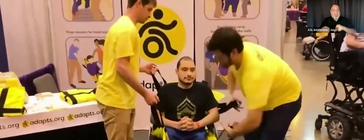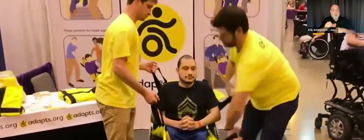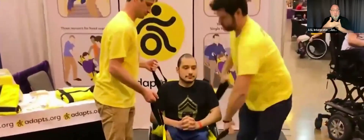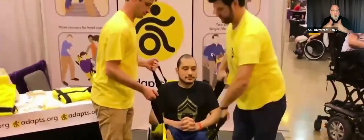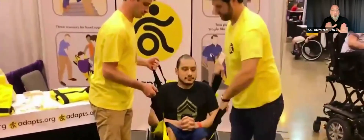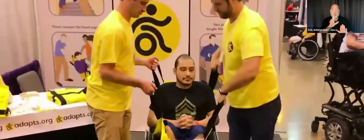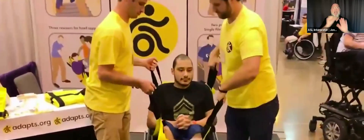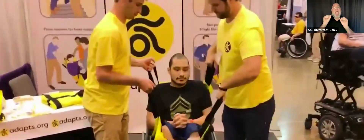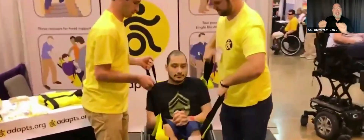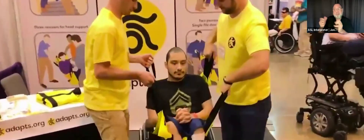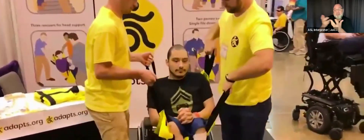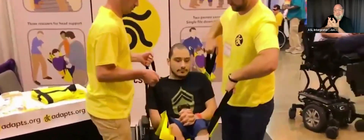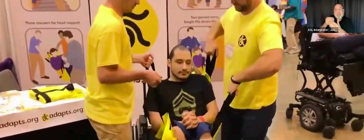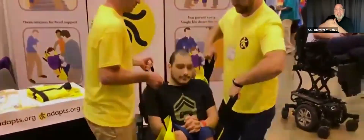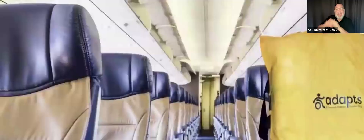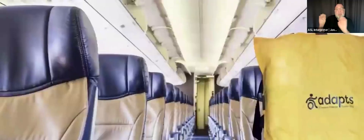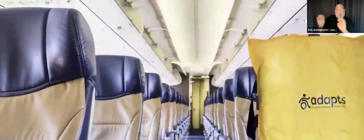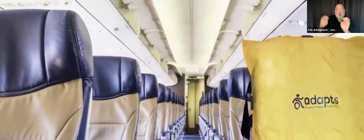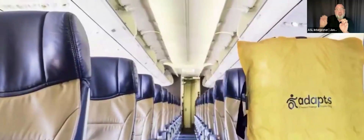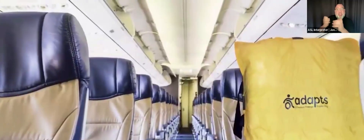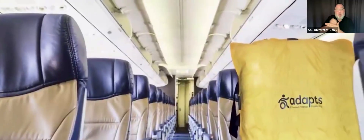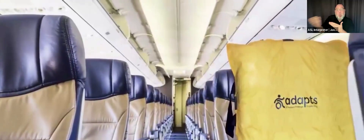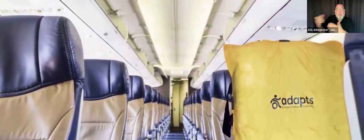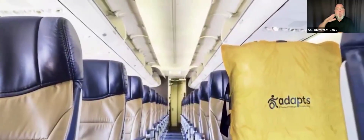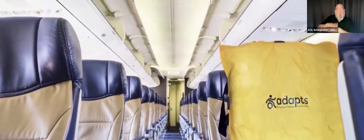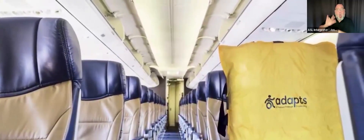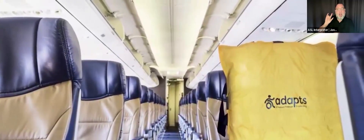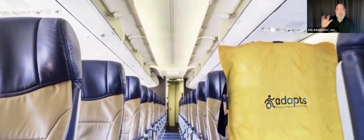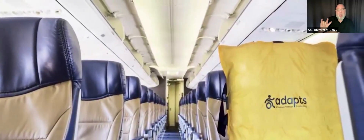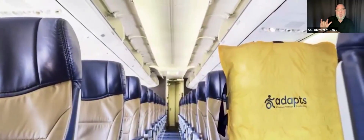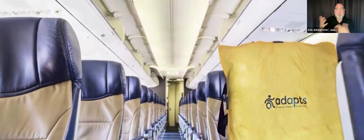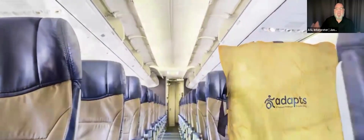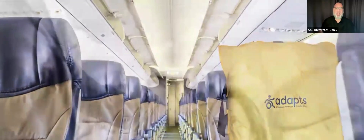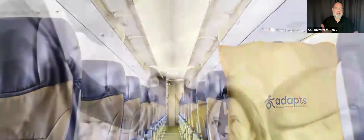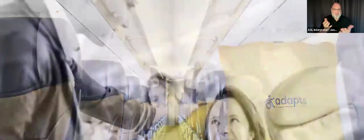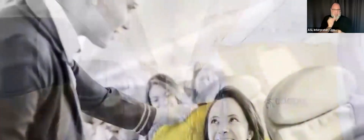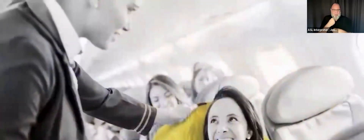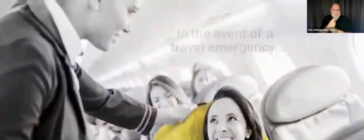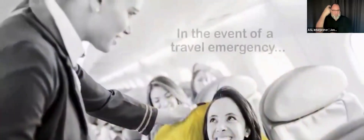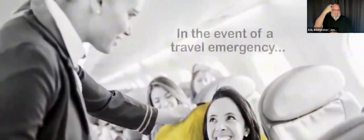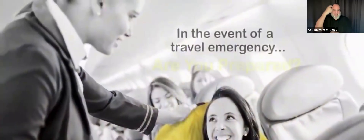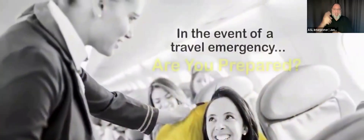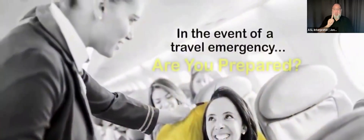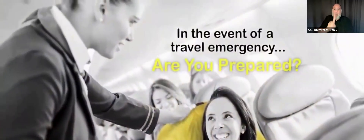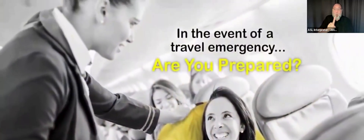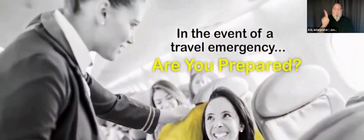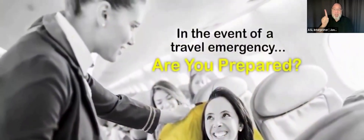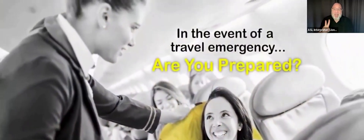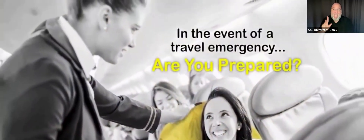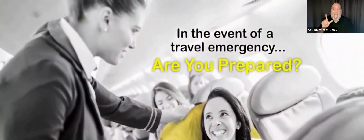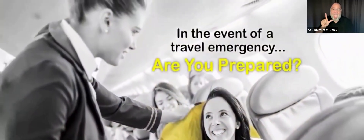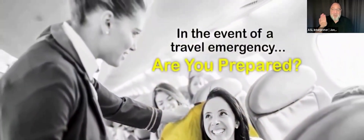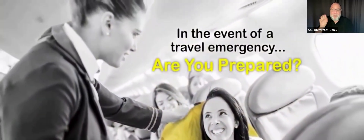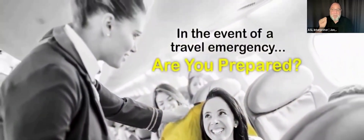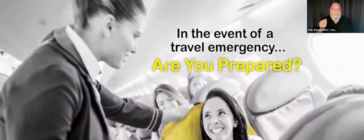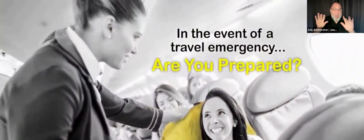with emergency equipment on an airplane. It's intuitive to use, weighs 1.15 pounds, and it can be